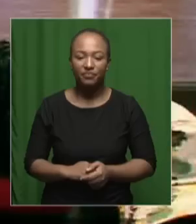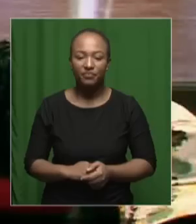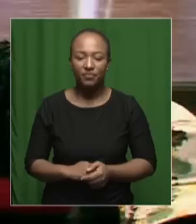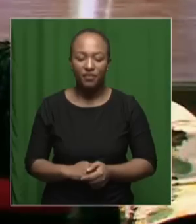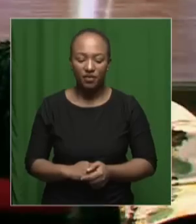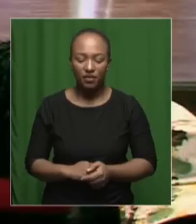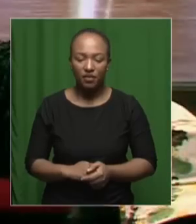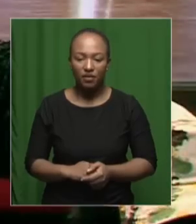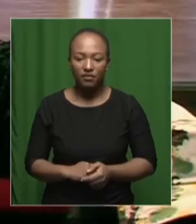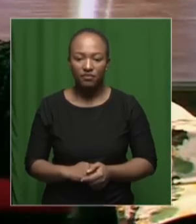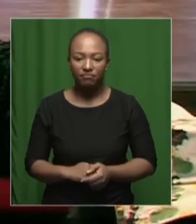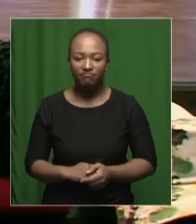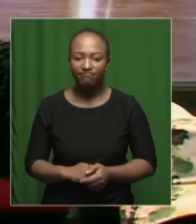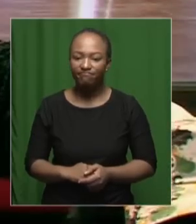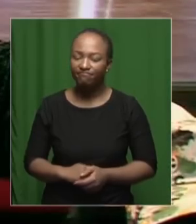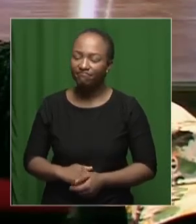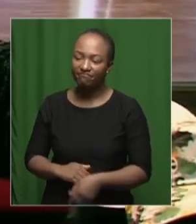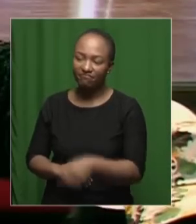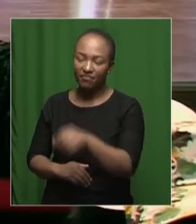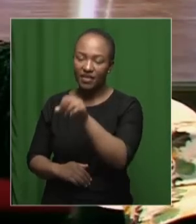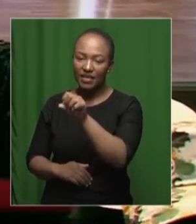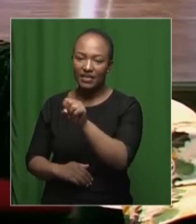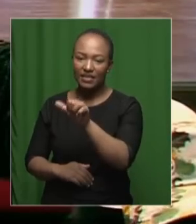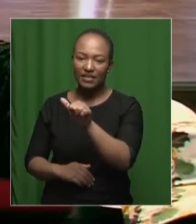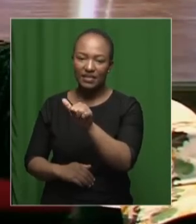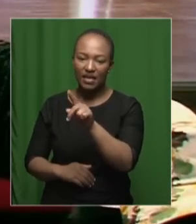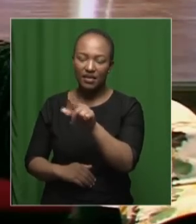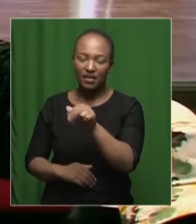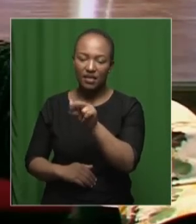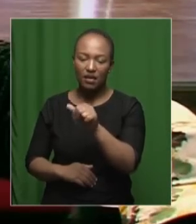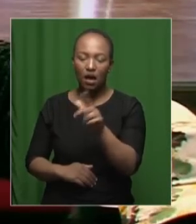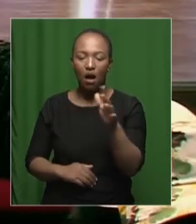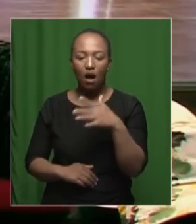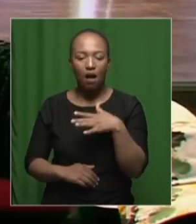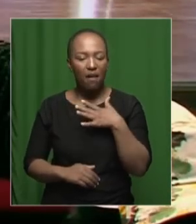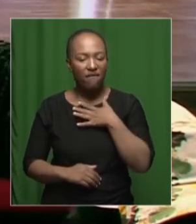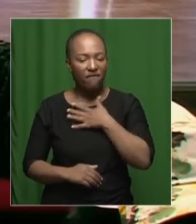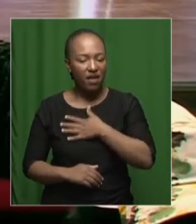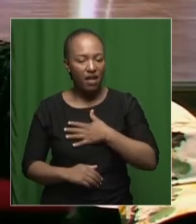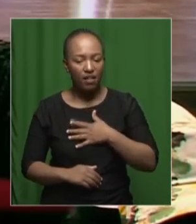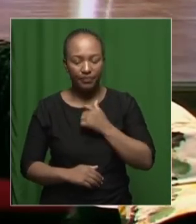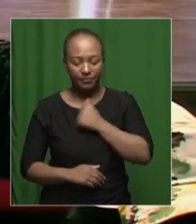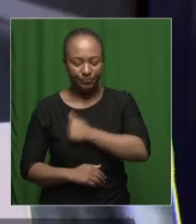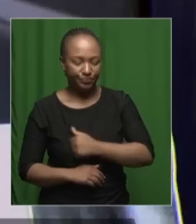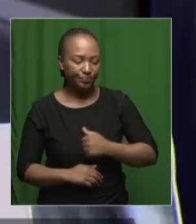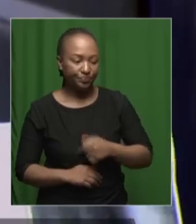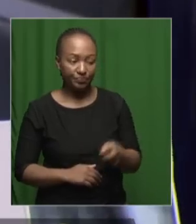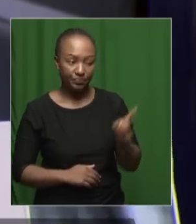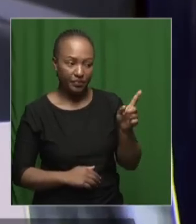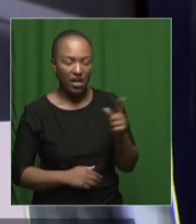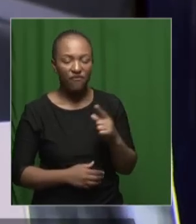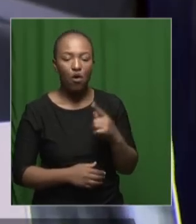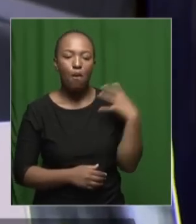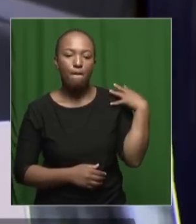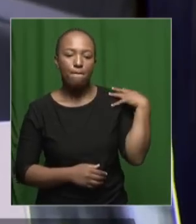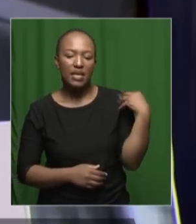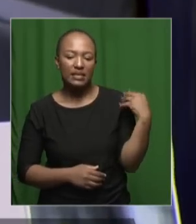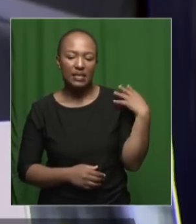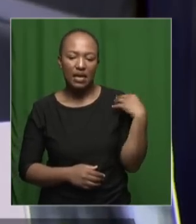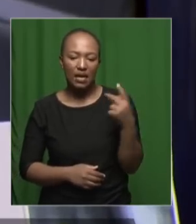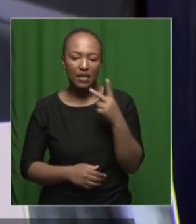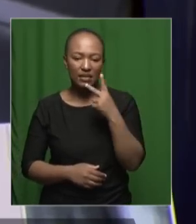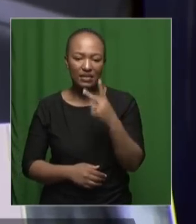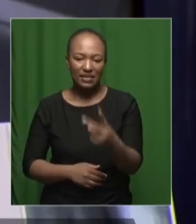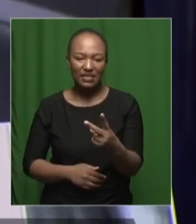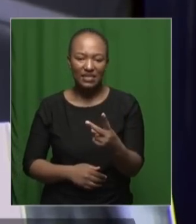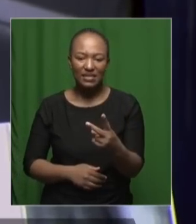Sakina, I know I feel sorry for the minister because he's got an impossible task. You know, if you look at the number of permits that he has to manage,